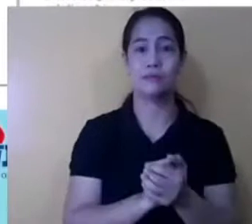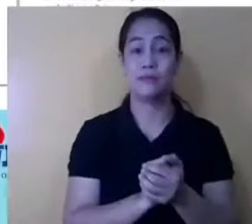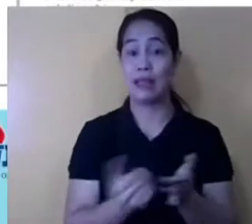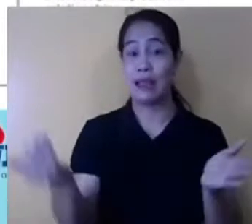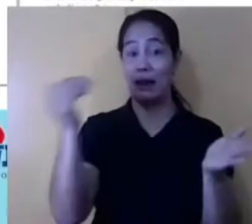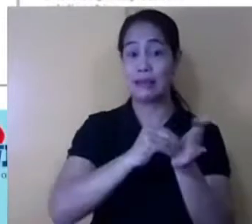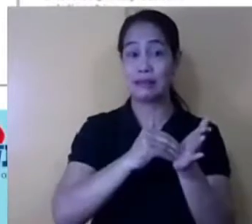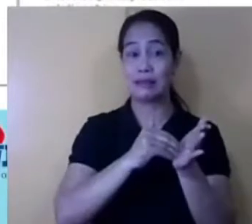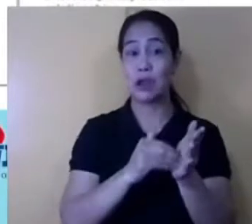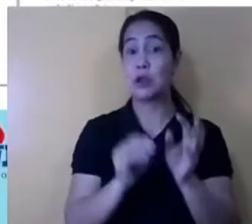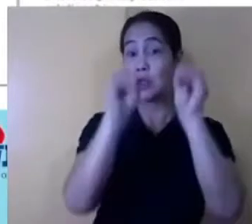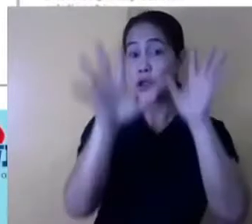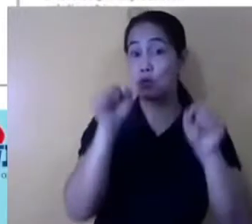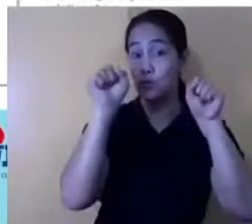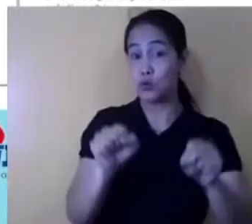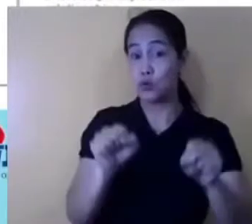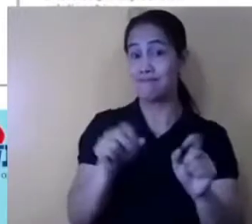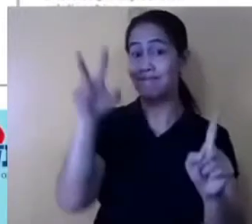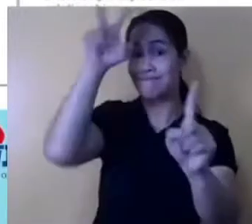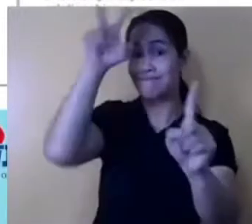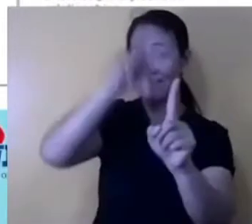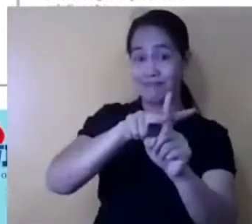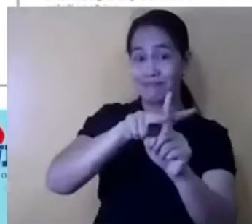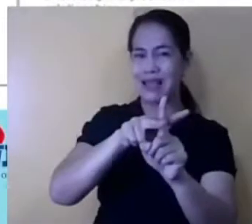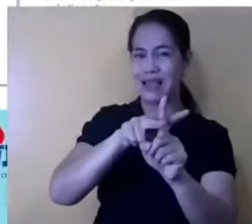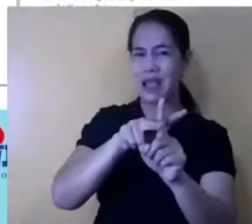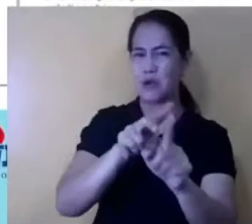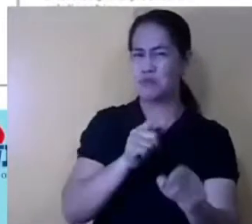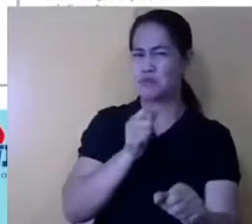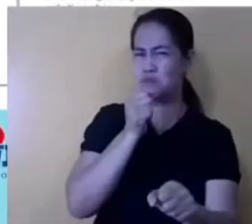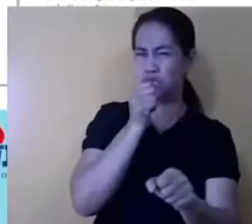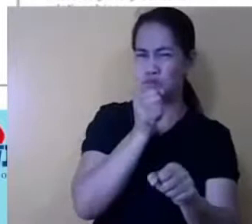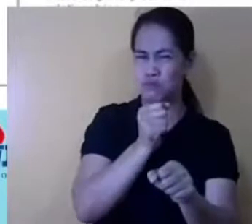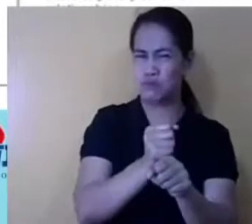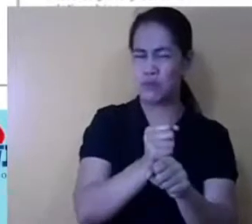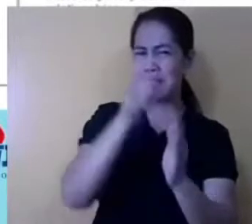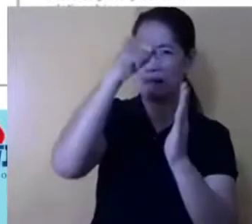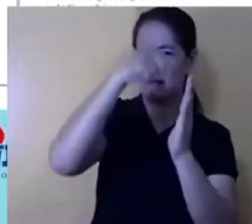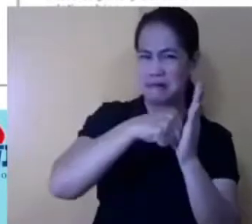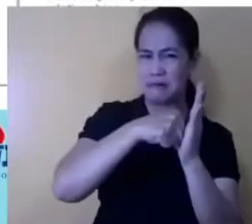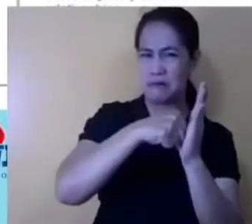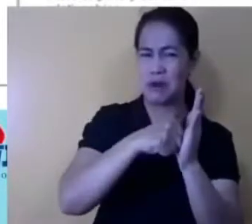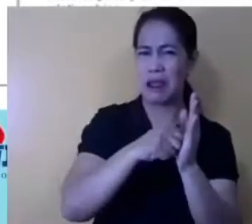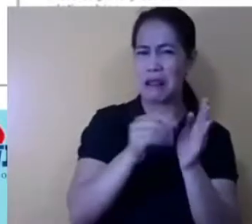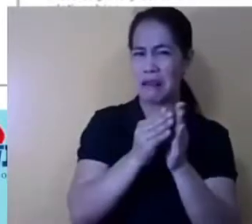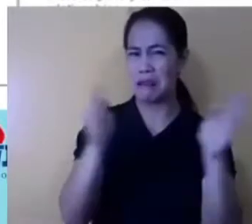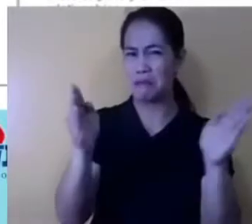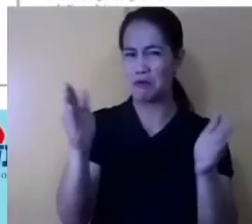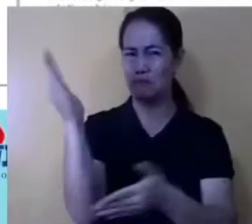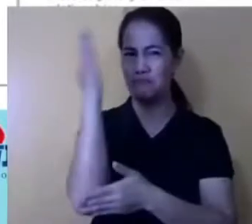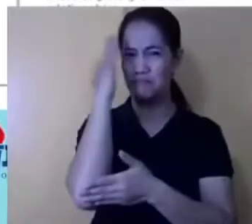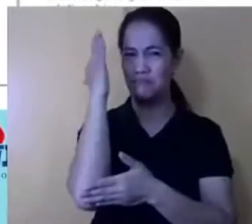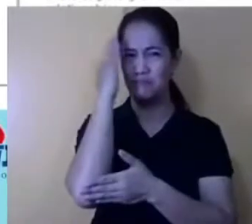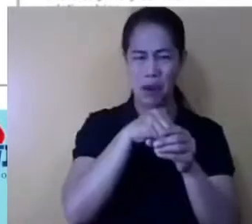should be able to apply accurate, in-depth, and broad knowledge of content